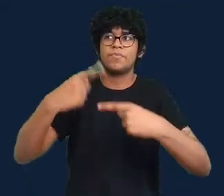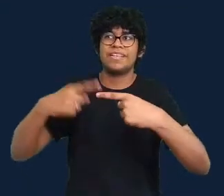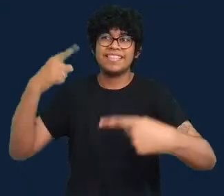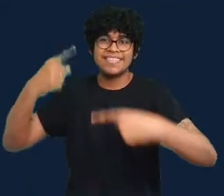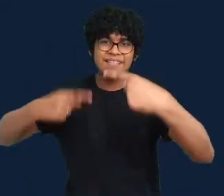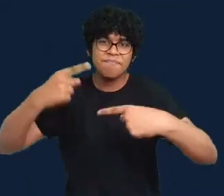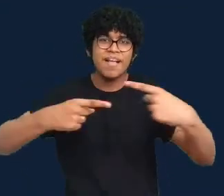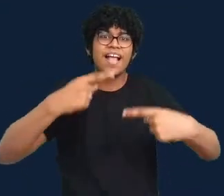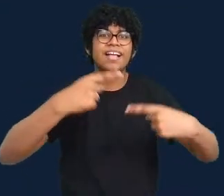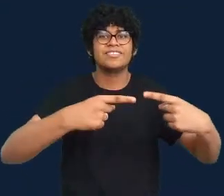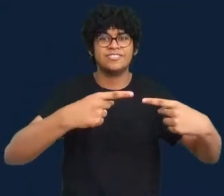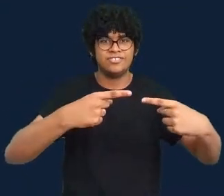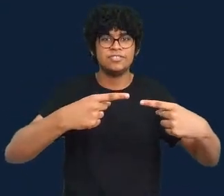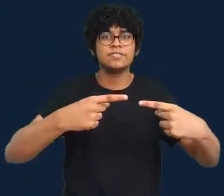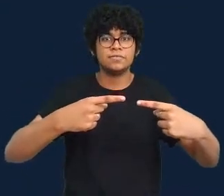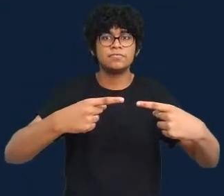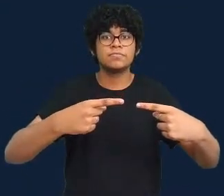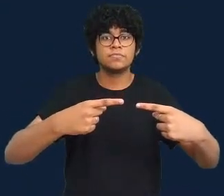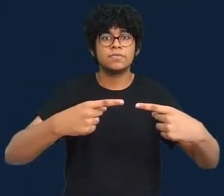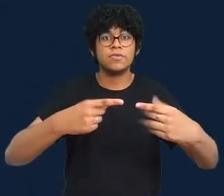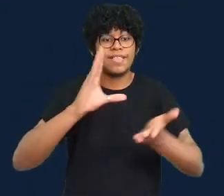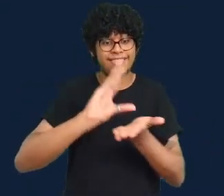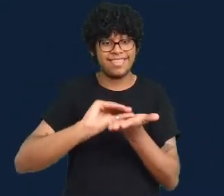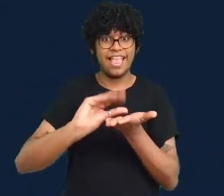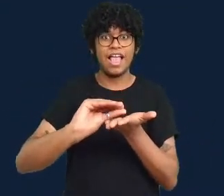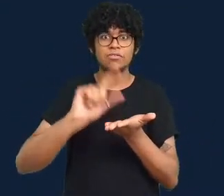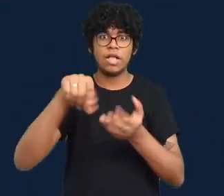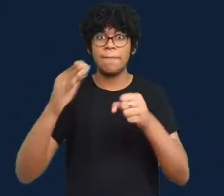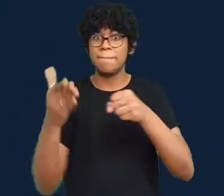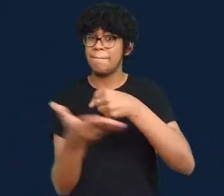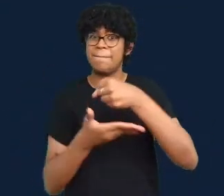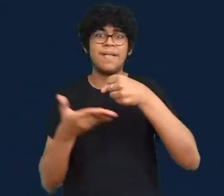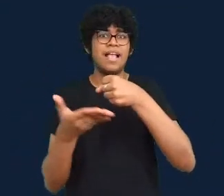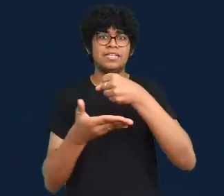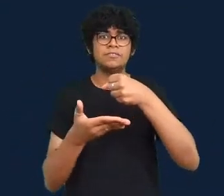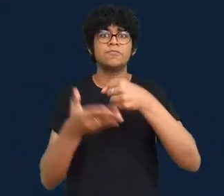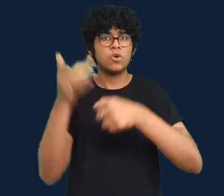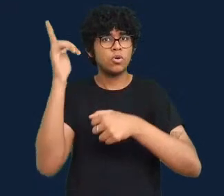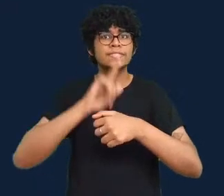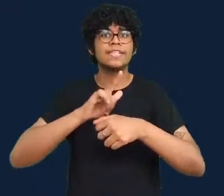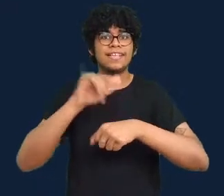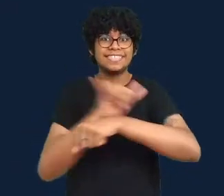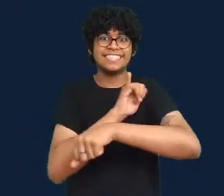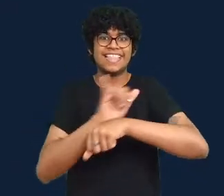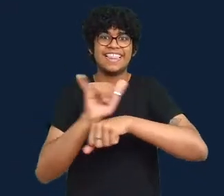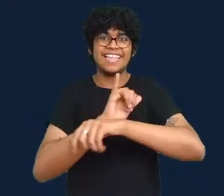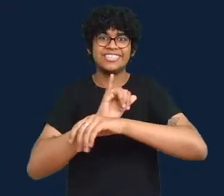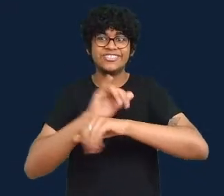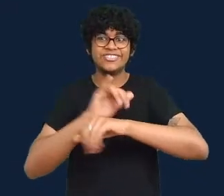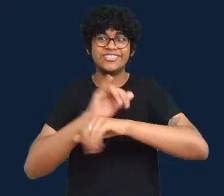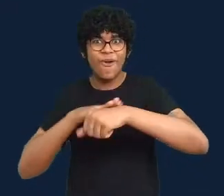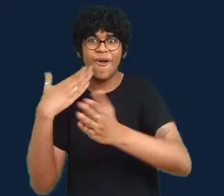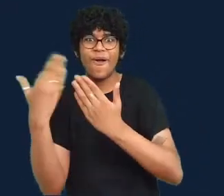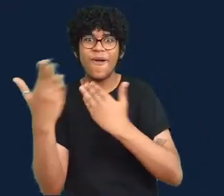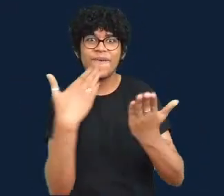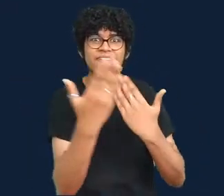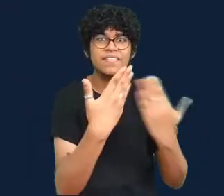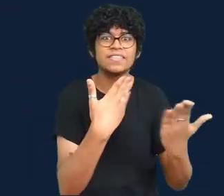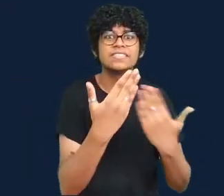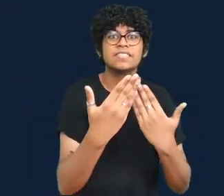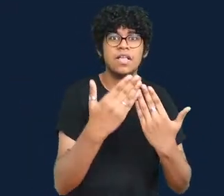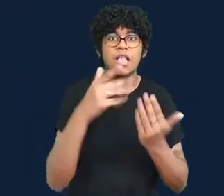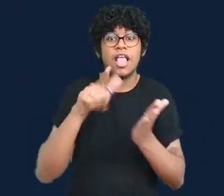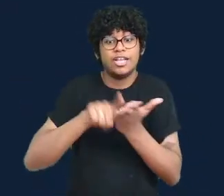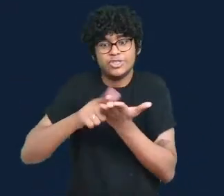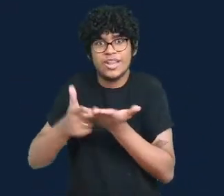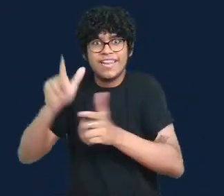keep talking about these things as well, for more journalists to pick up those stories, and for our audience to also like notice